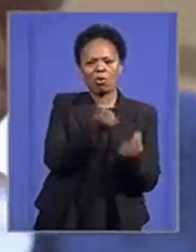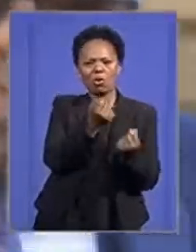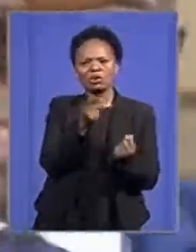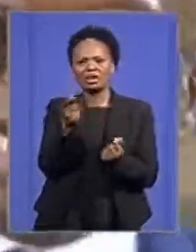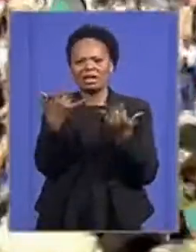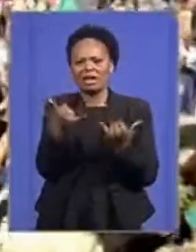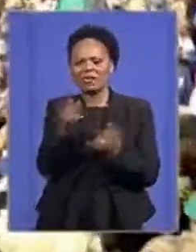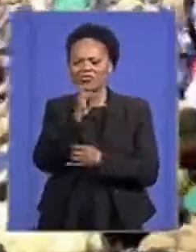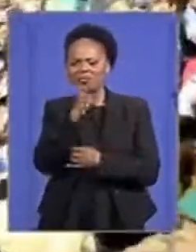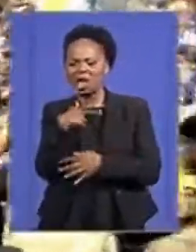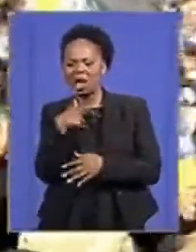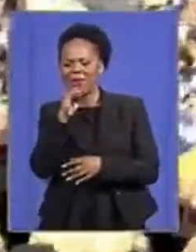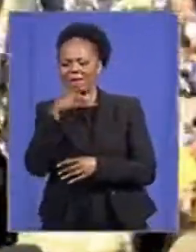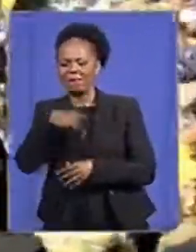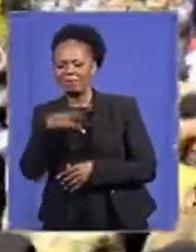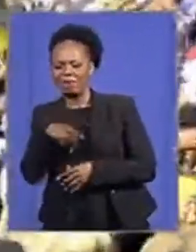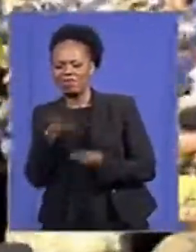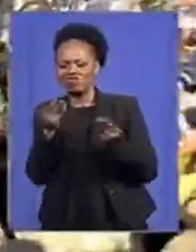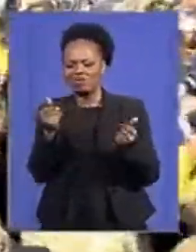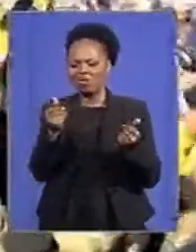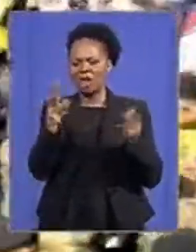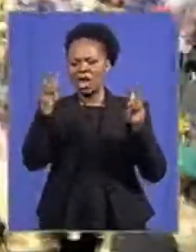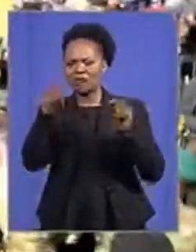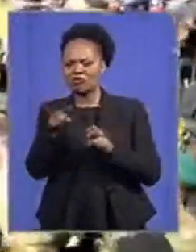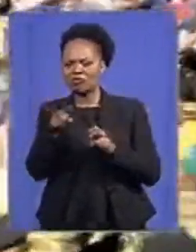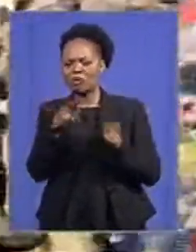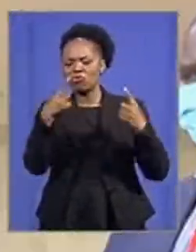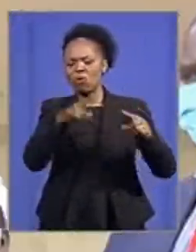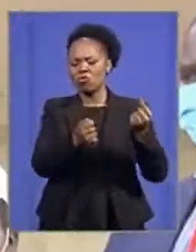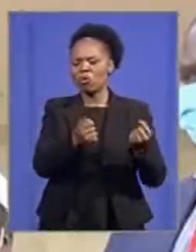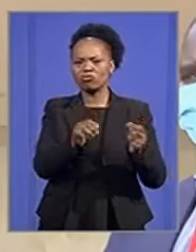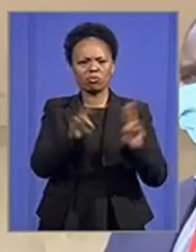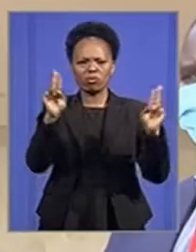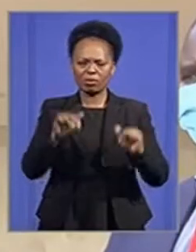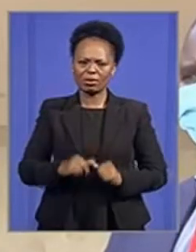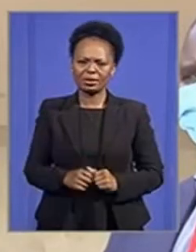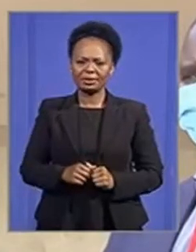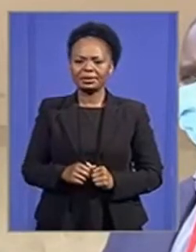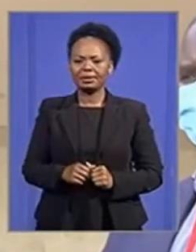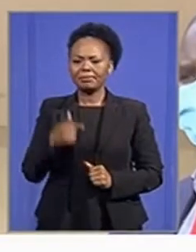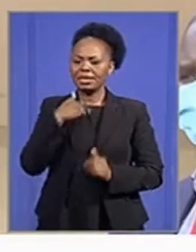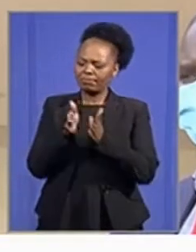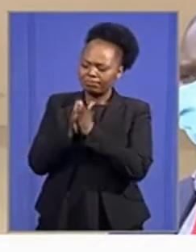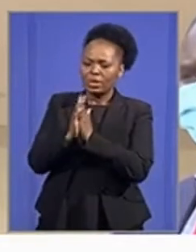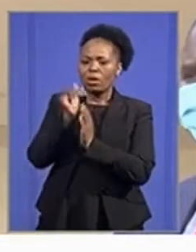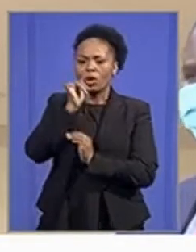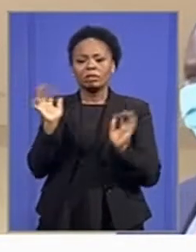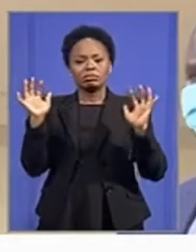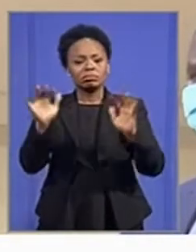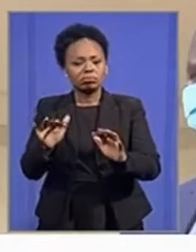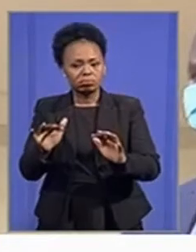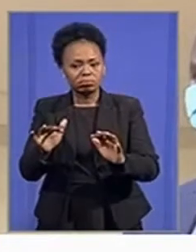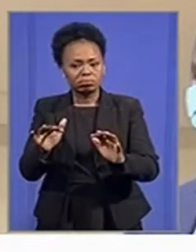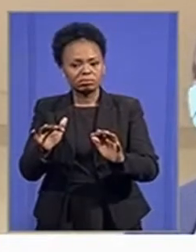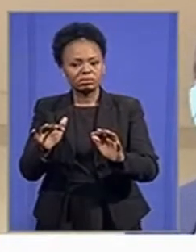kgotlhatshekelo borakanelo ba bone ba go rarabolola dikgogakgogano. Ngiyafisa ukuthi uma sizela